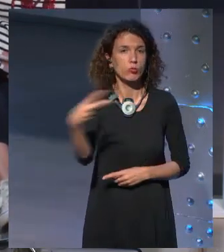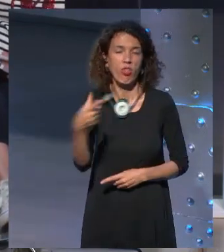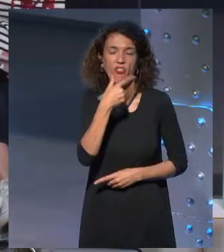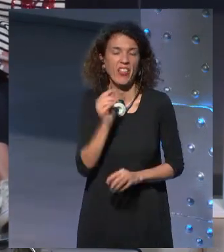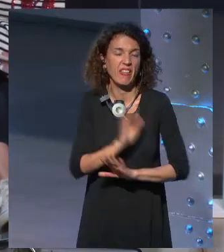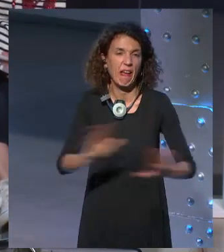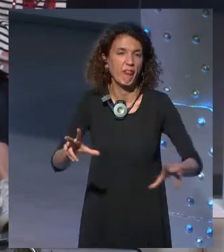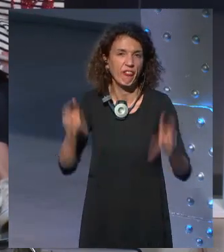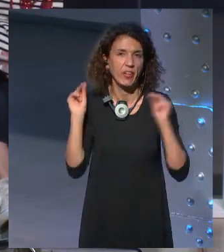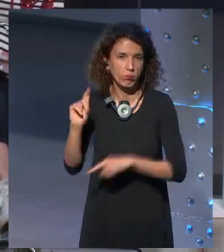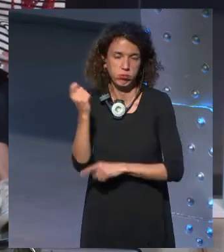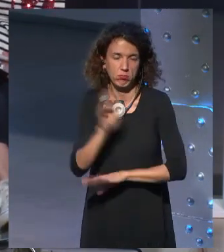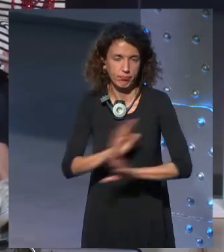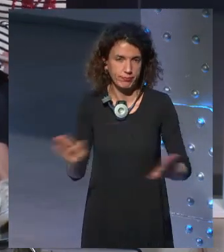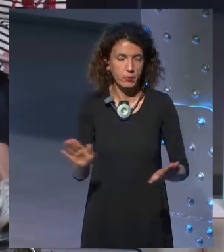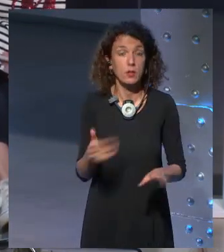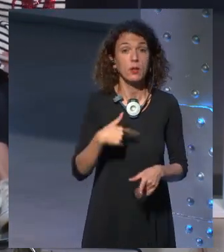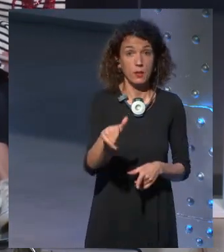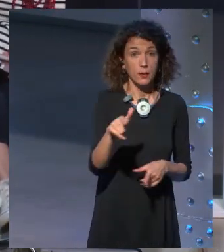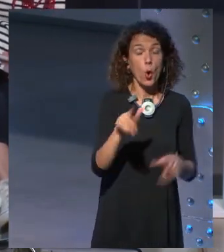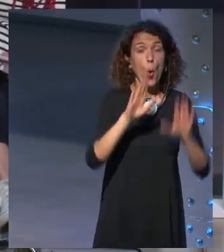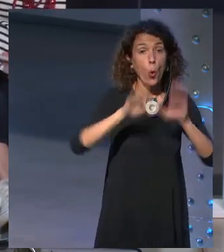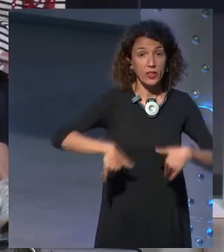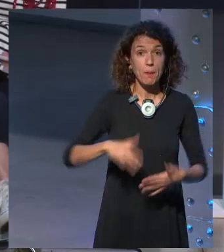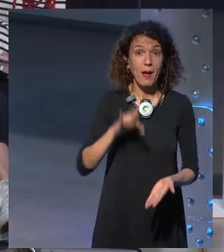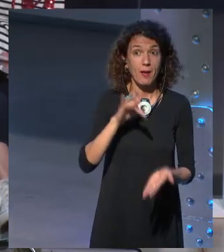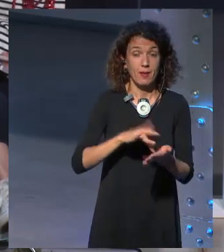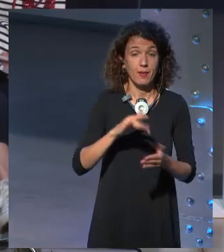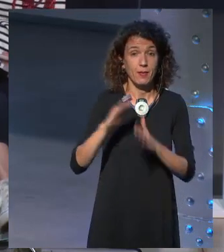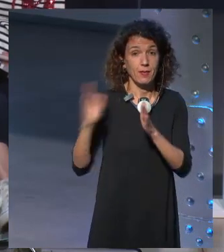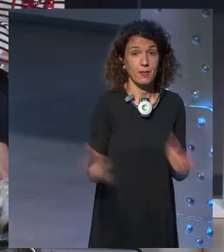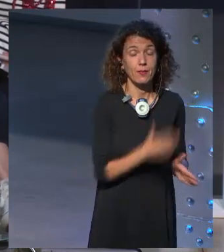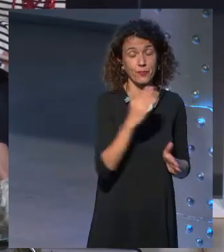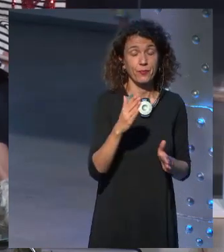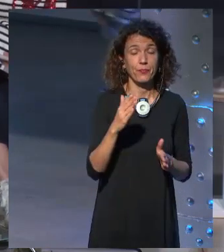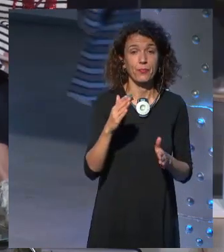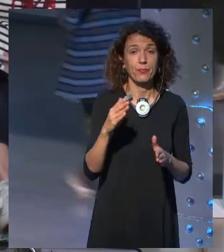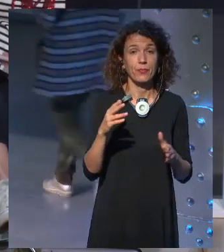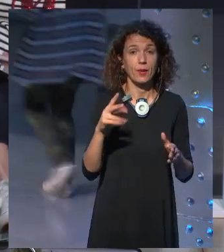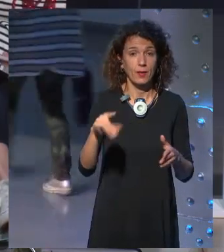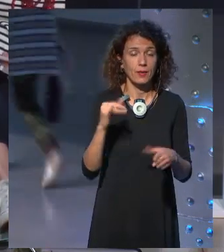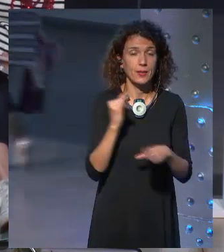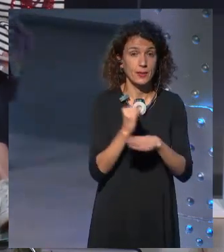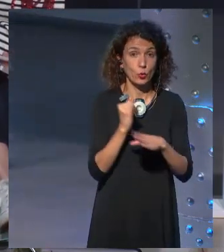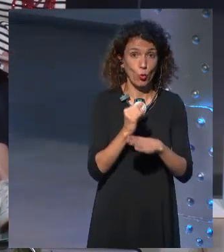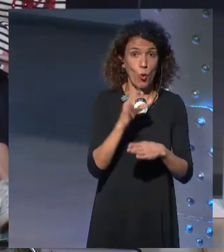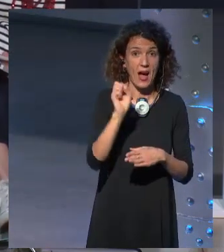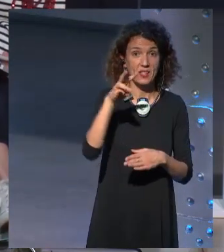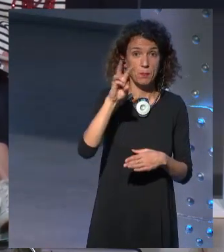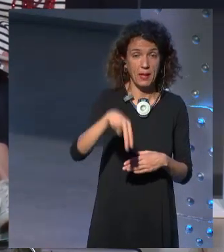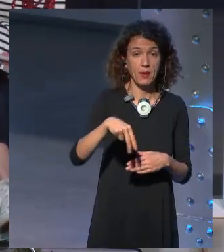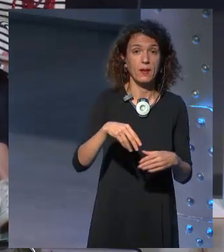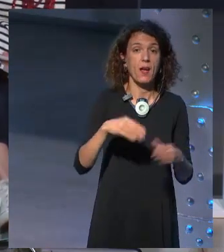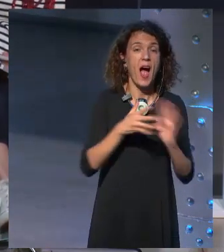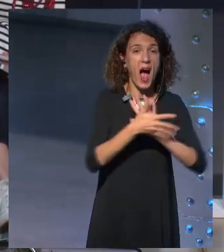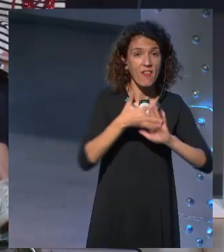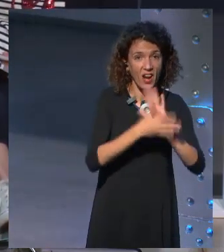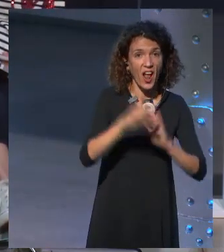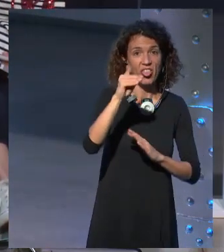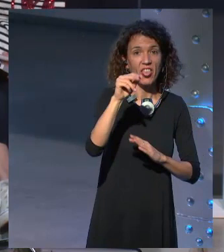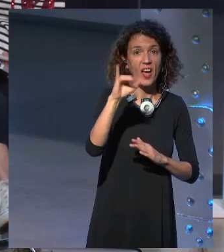results, so to speak. So the last session of Aspen and Tech Society had the presence of Dario Hill from IBM